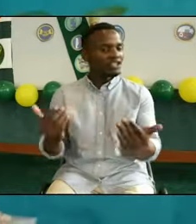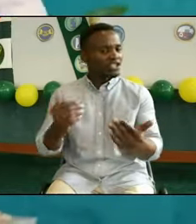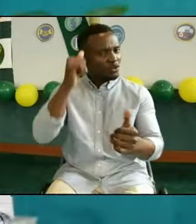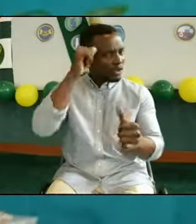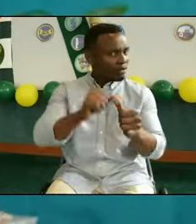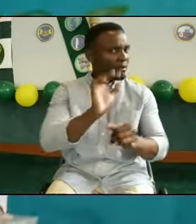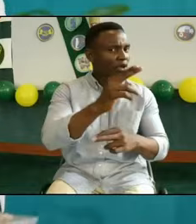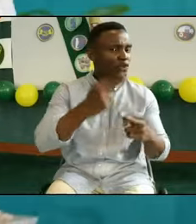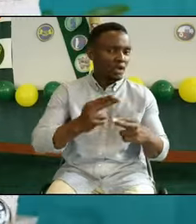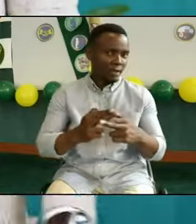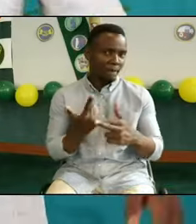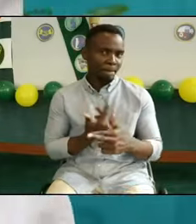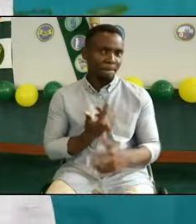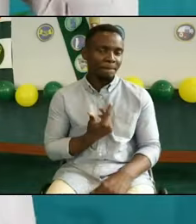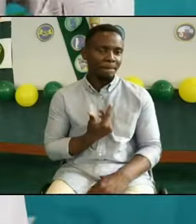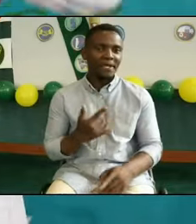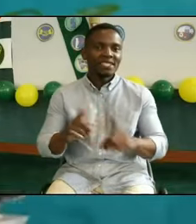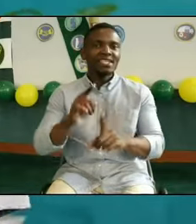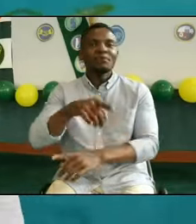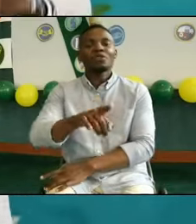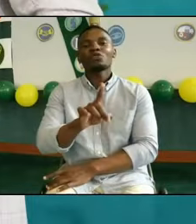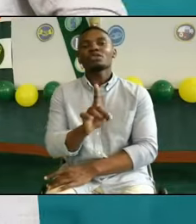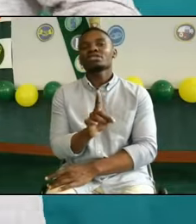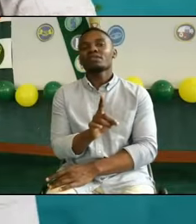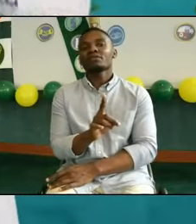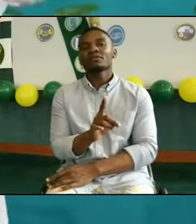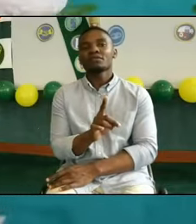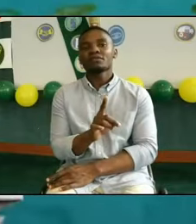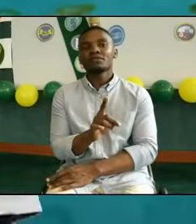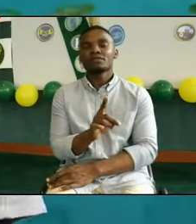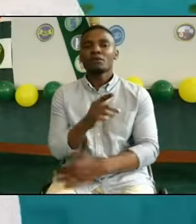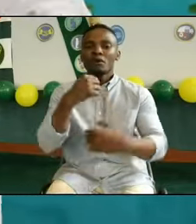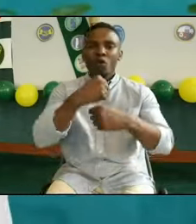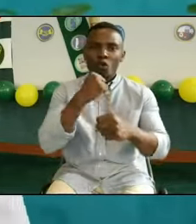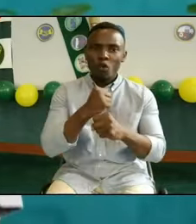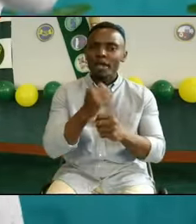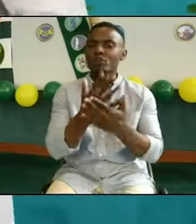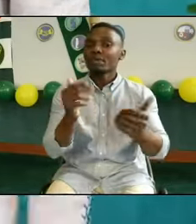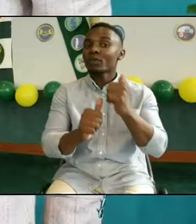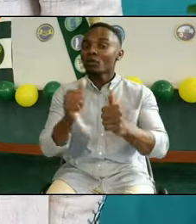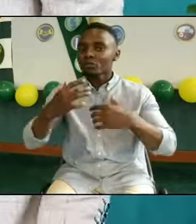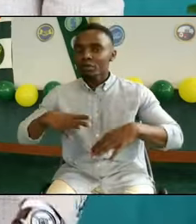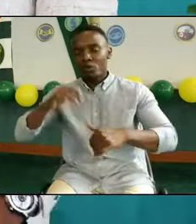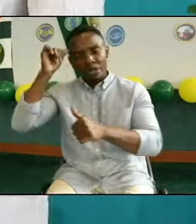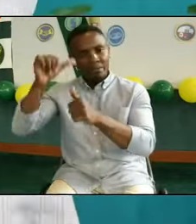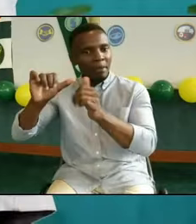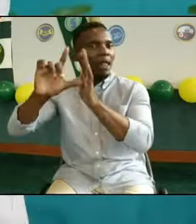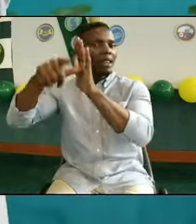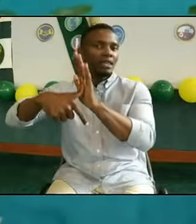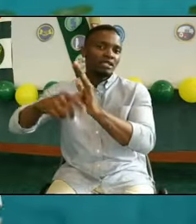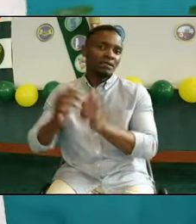to remember your name again? Are you actually building something that will be referred to as a legacy?